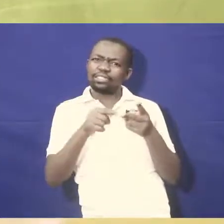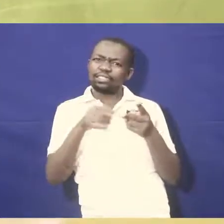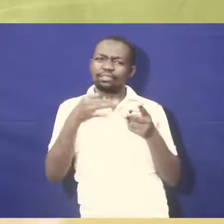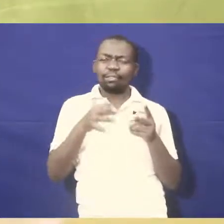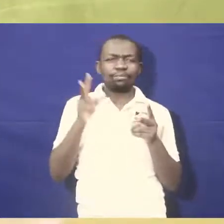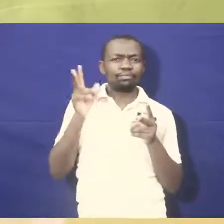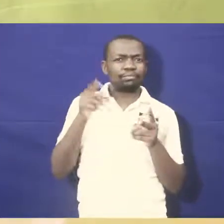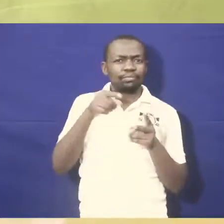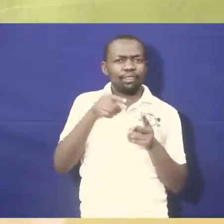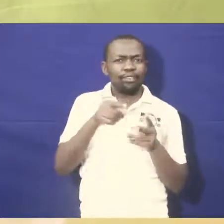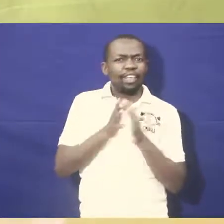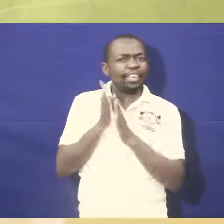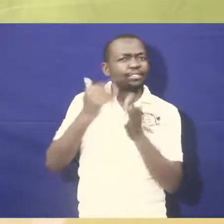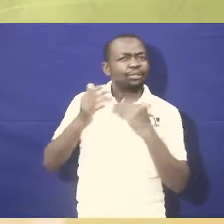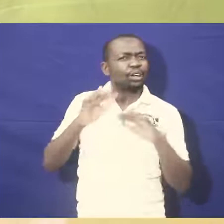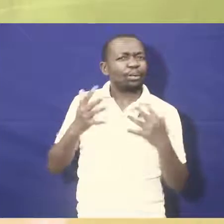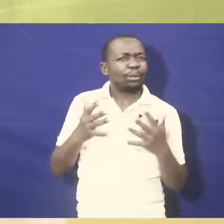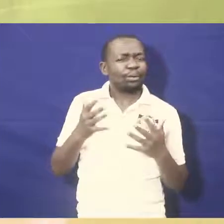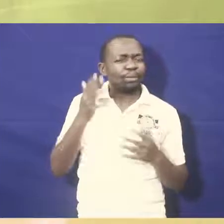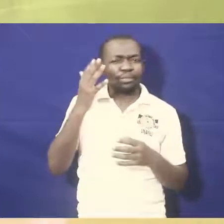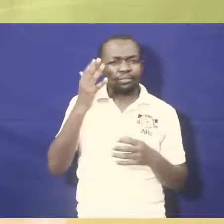so?